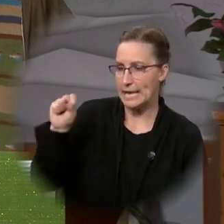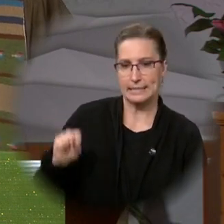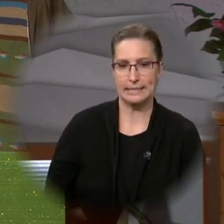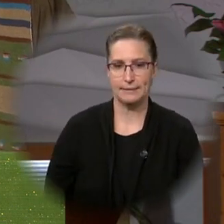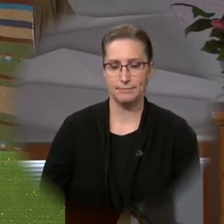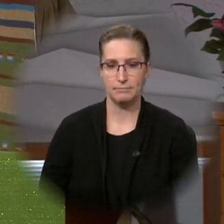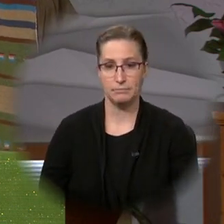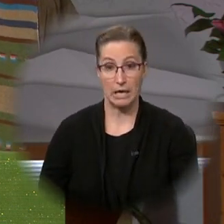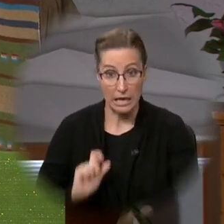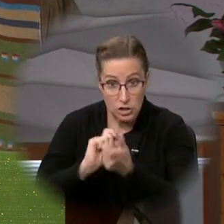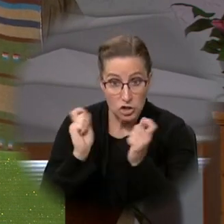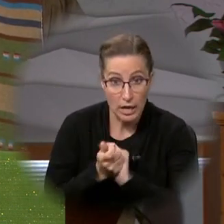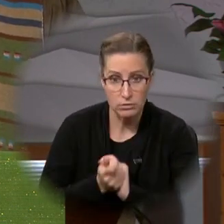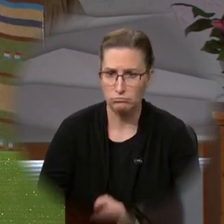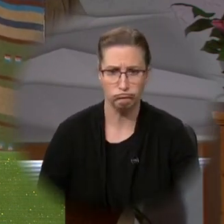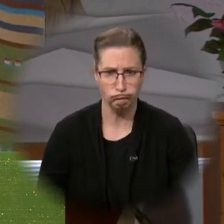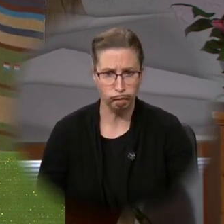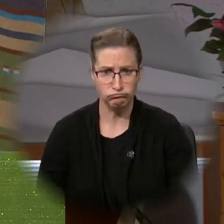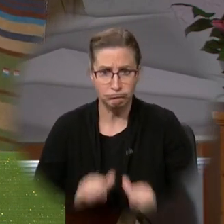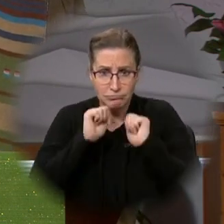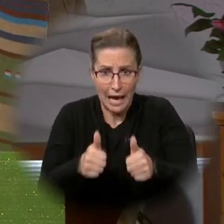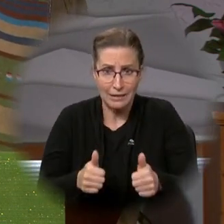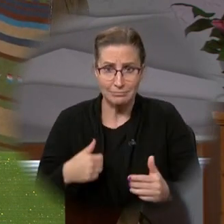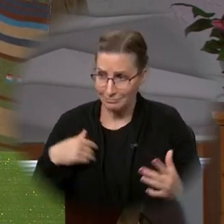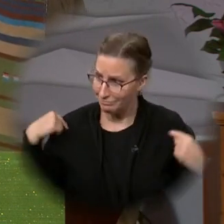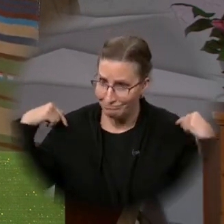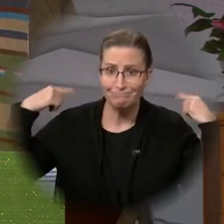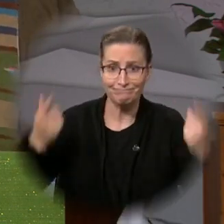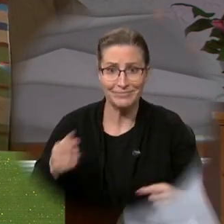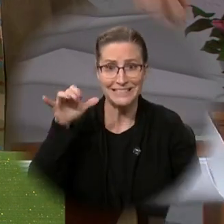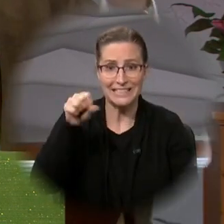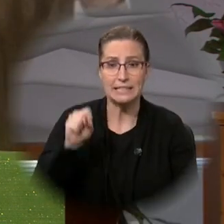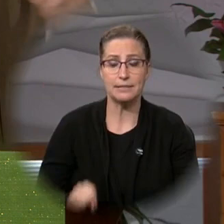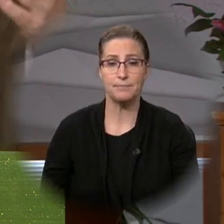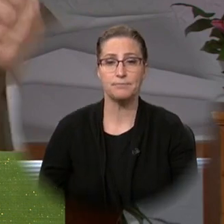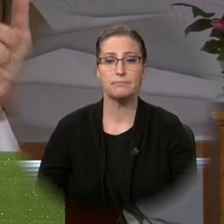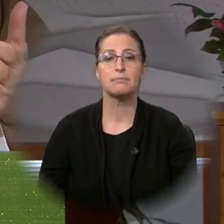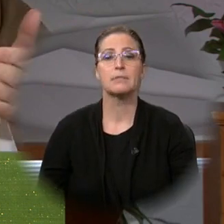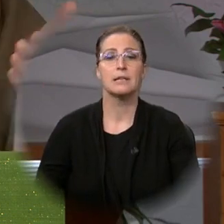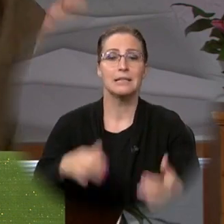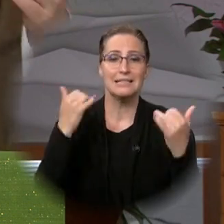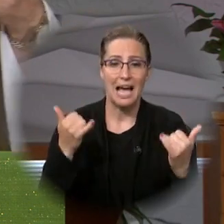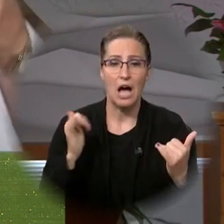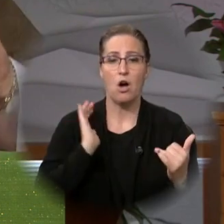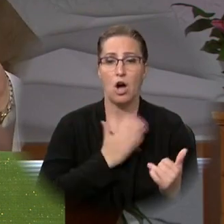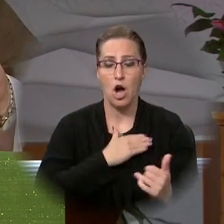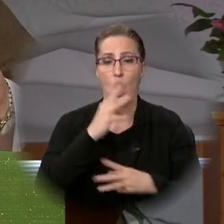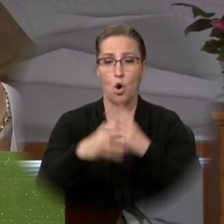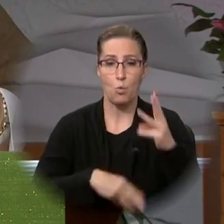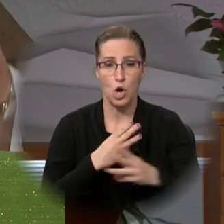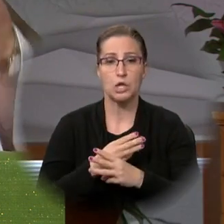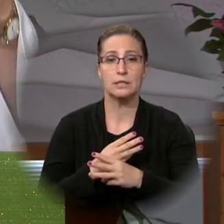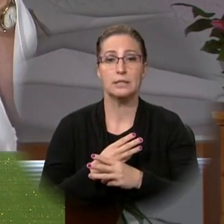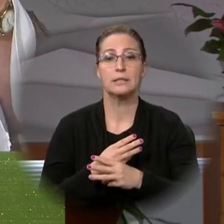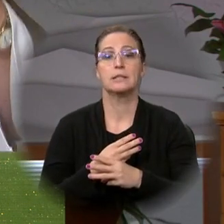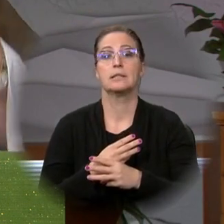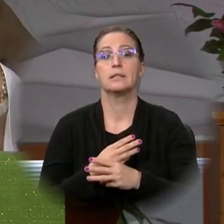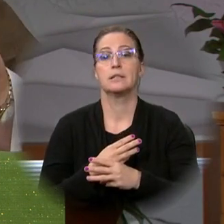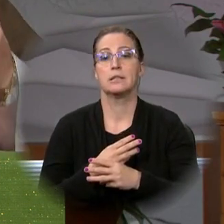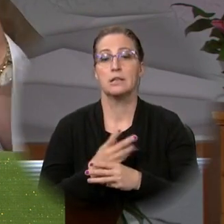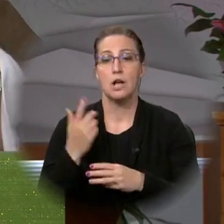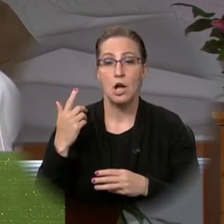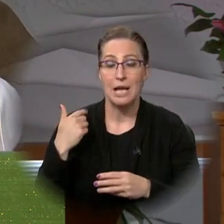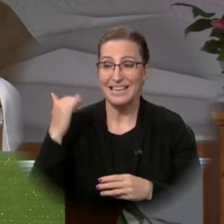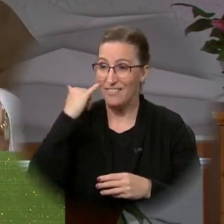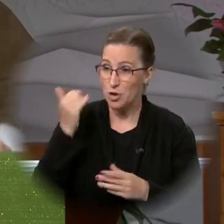that hasn't changed. Throughout the ages, throughout the centuries, even now today in our world, those words come to us,